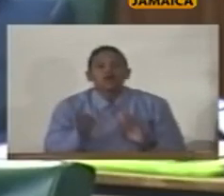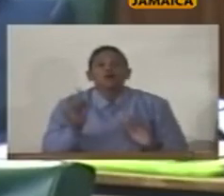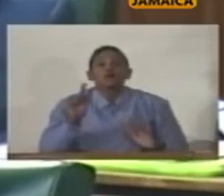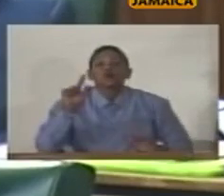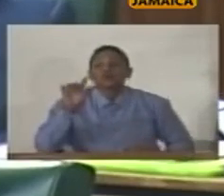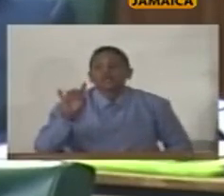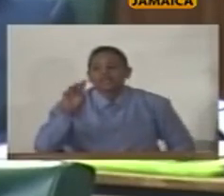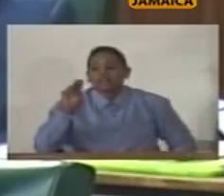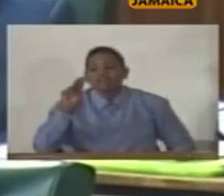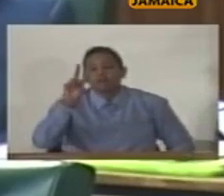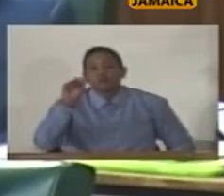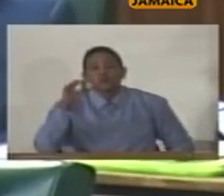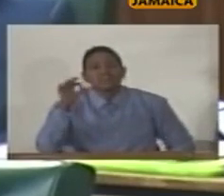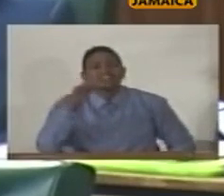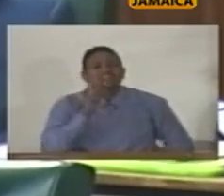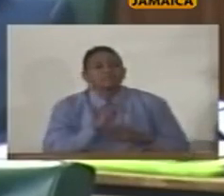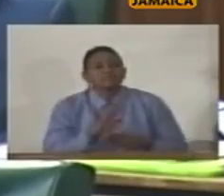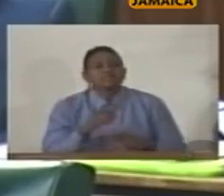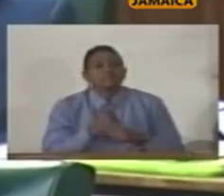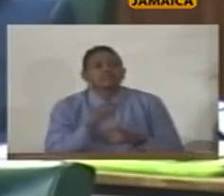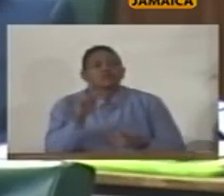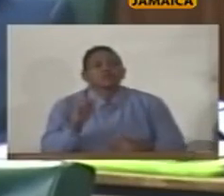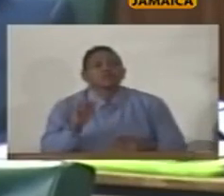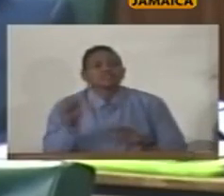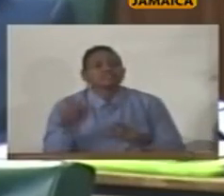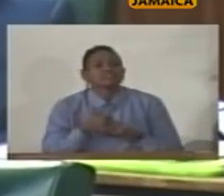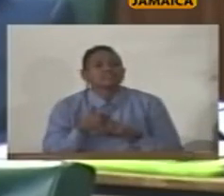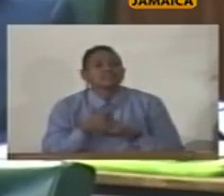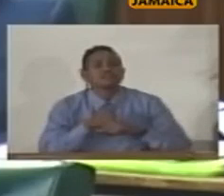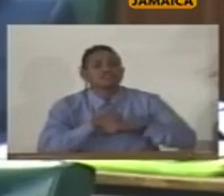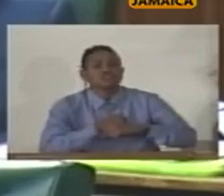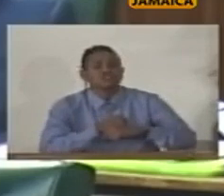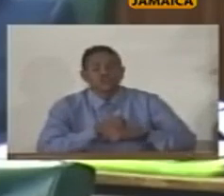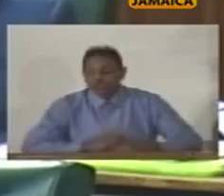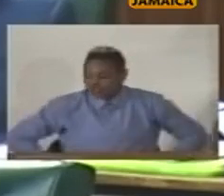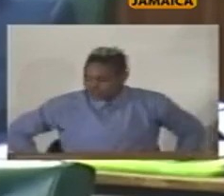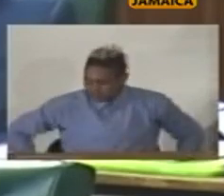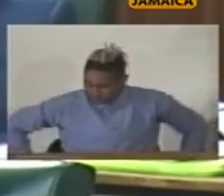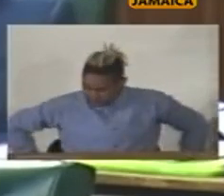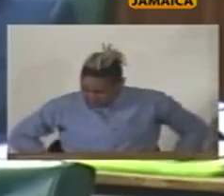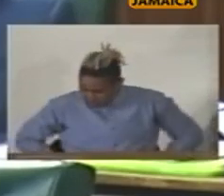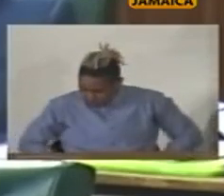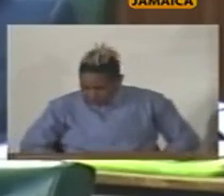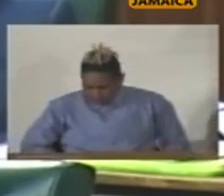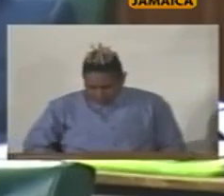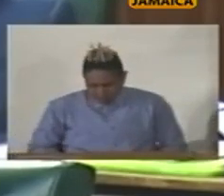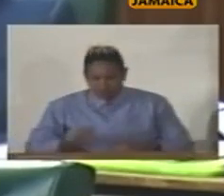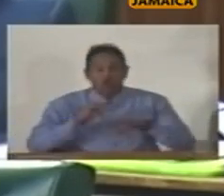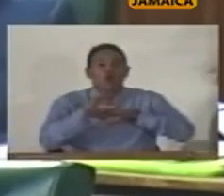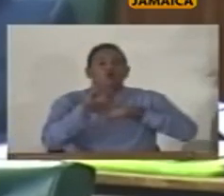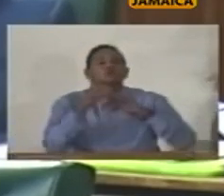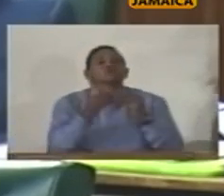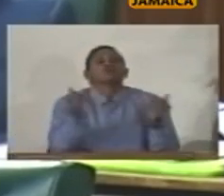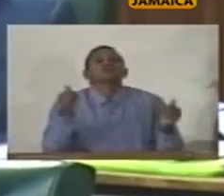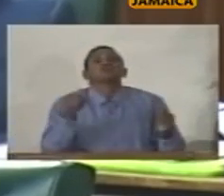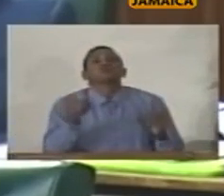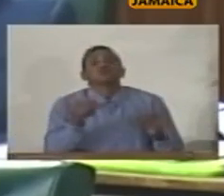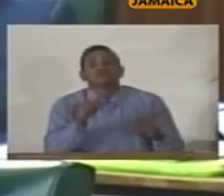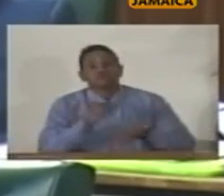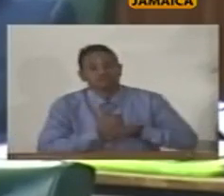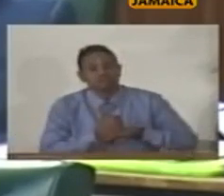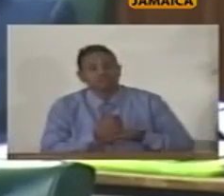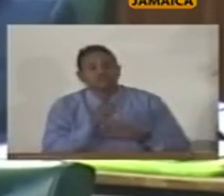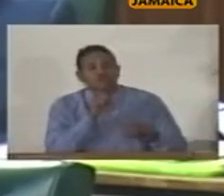November 2019, the Minister made the United Nations Security Council Resolution Implementation Reporting Entities